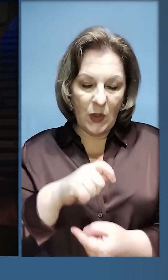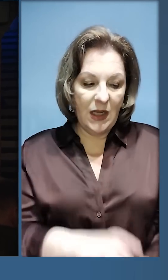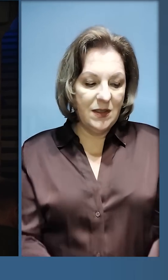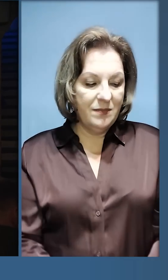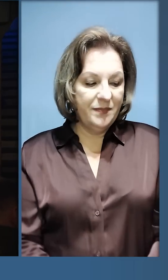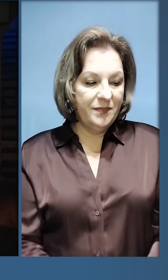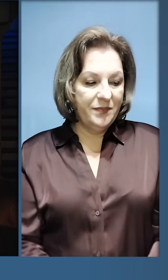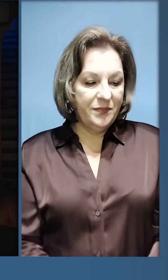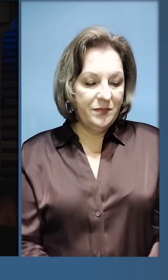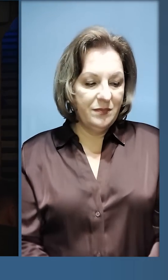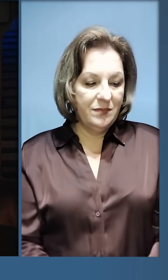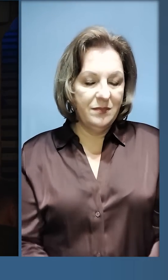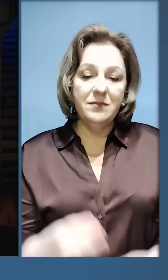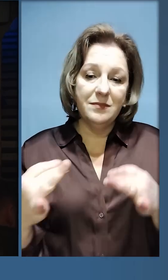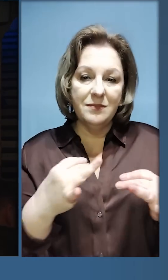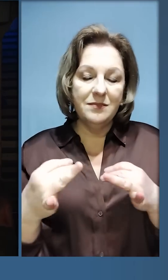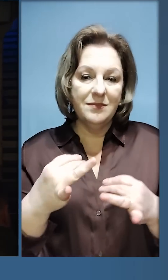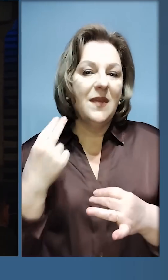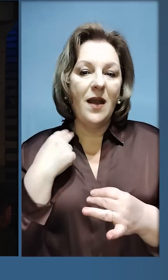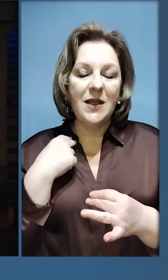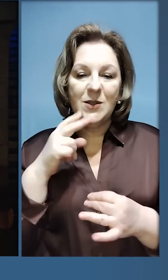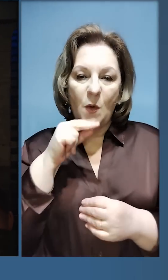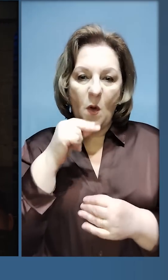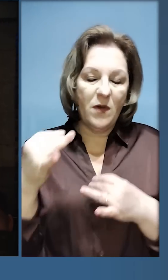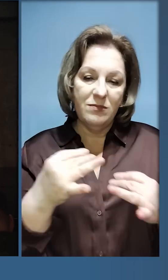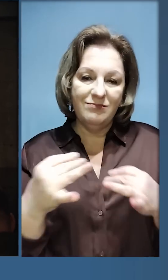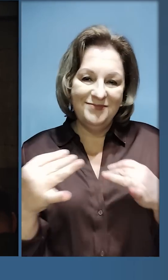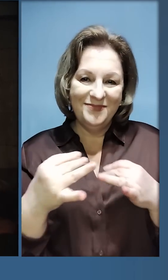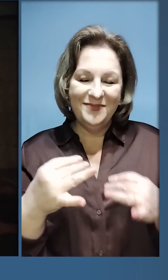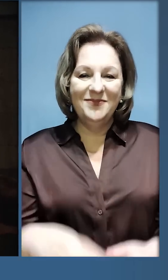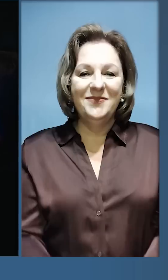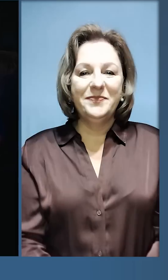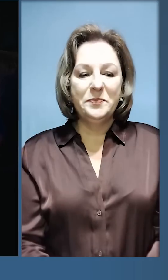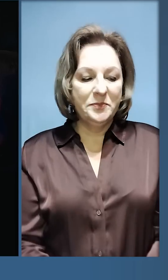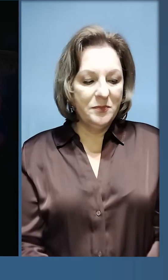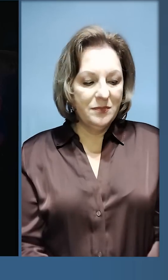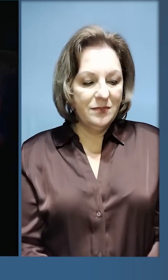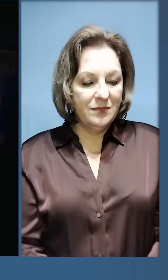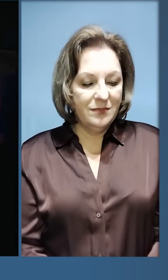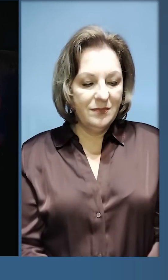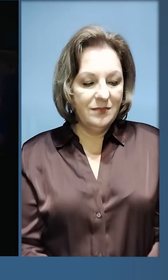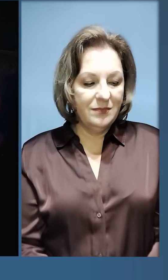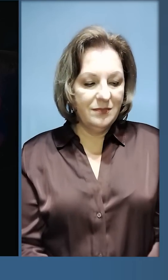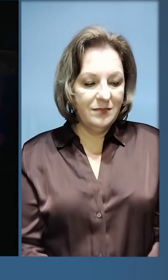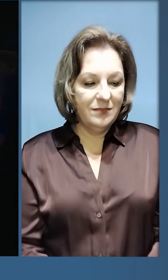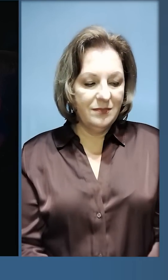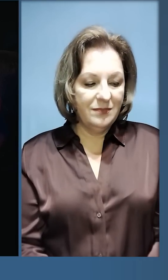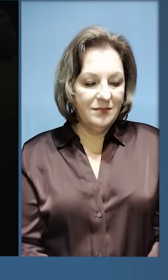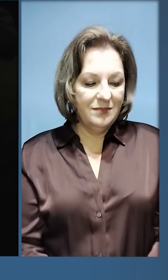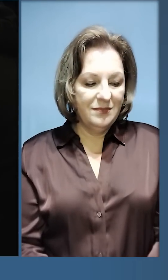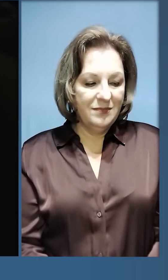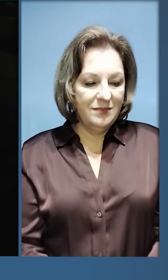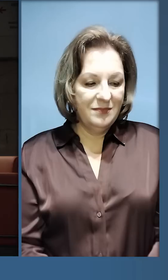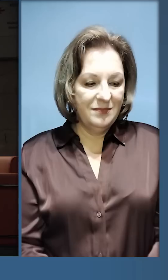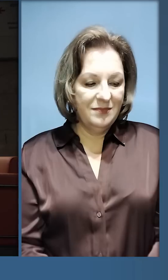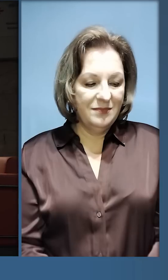to understand what's going on. If I have to learn Ukrainian, we're going to be here for a couple of weeks. I will help you.